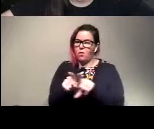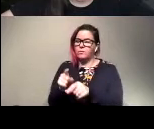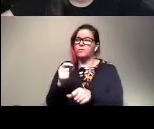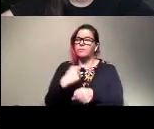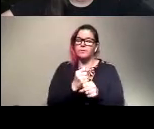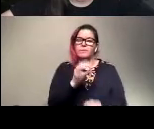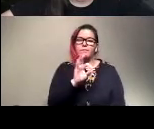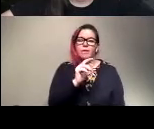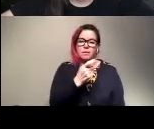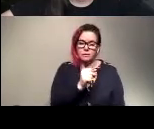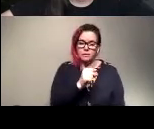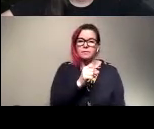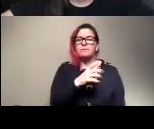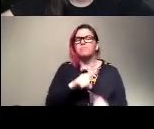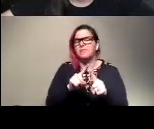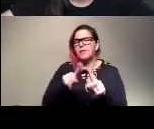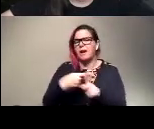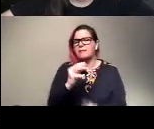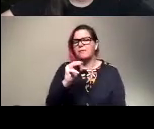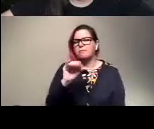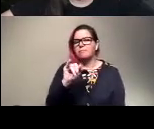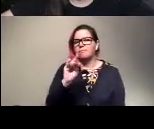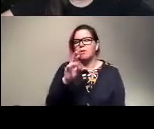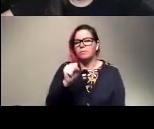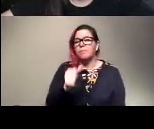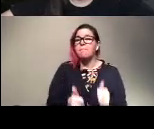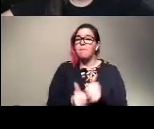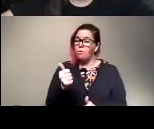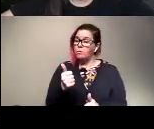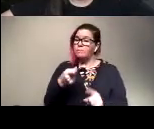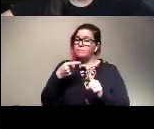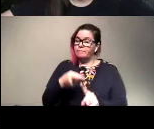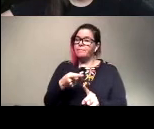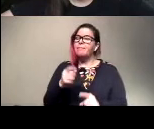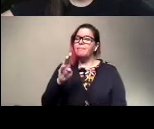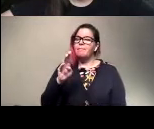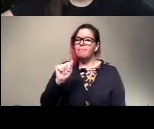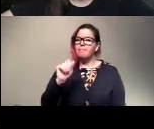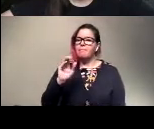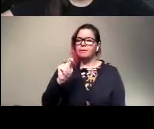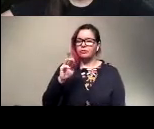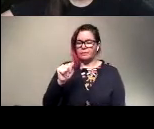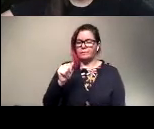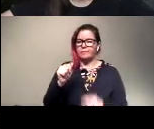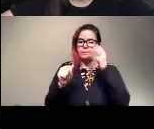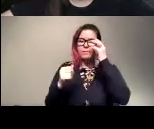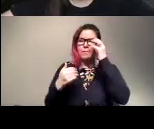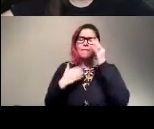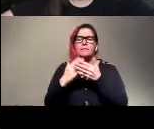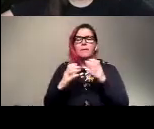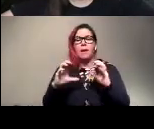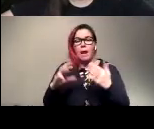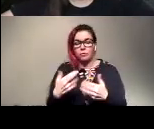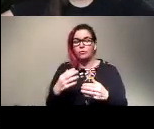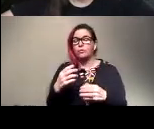of different types of microbes. Most of the ones we use, though, are actually produced by bacteria. We do have some classrooms that are starting to get interested in working